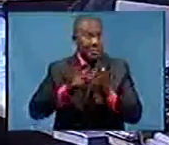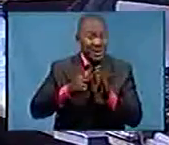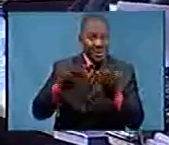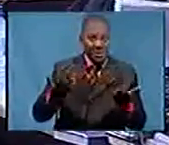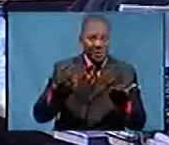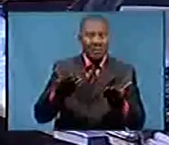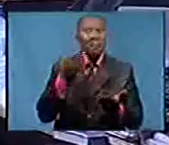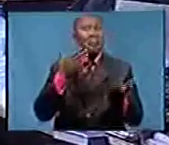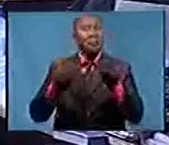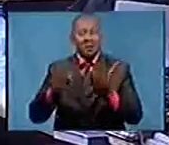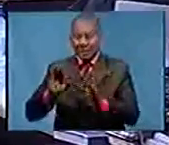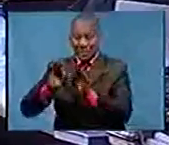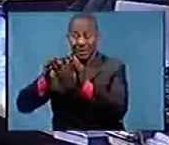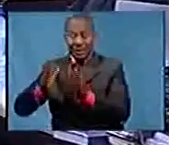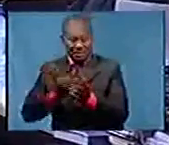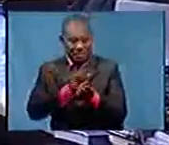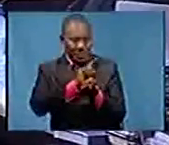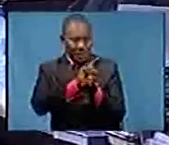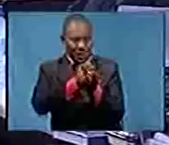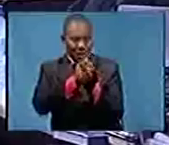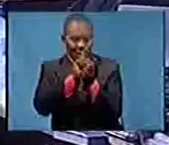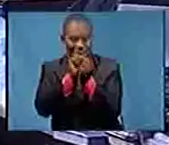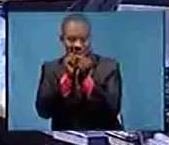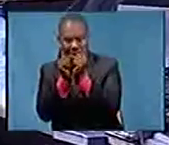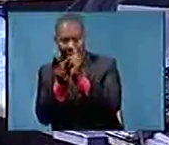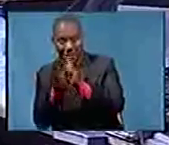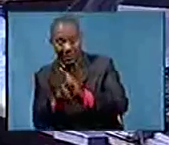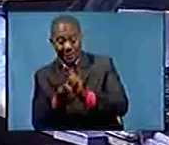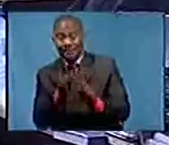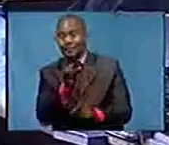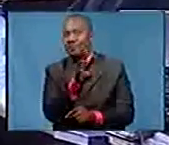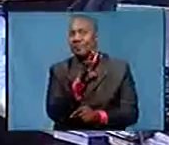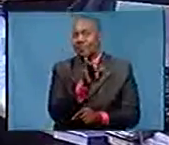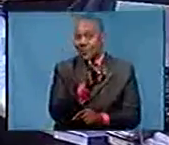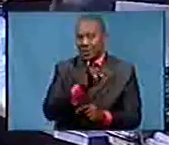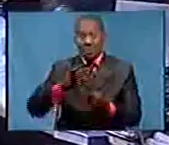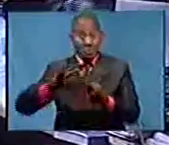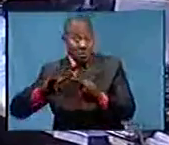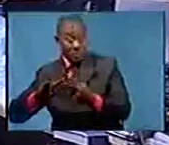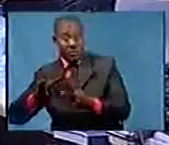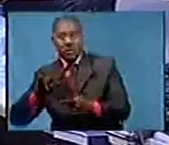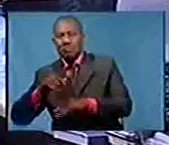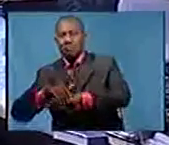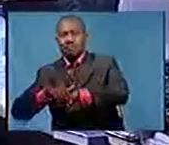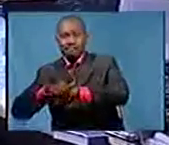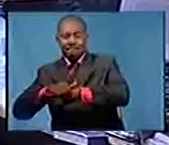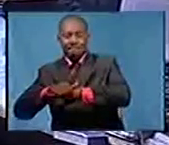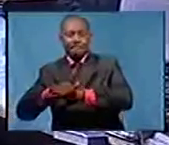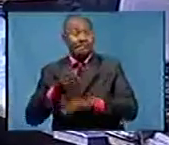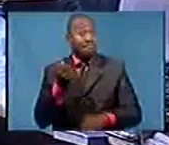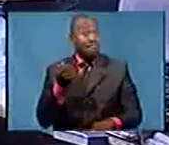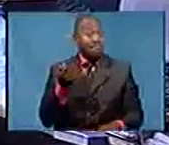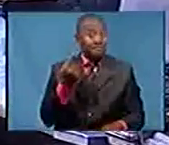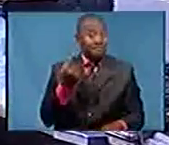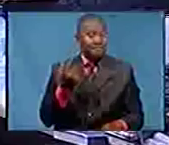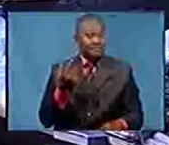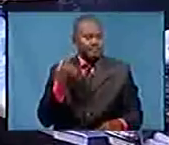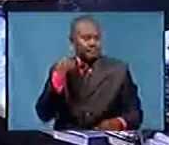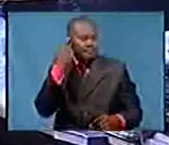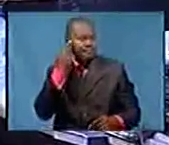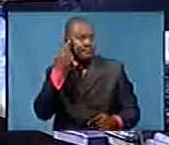know, interpreting from tree to English. So that the primary source